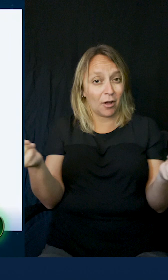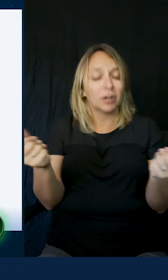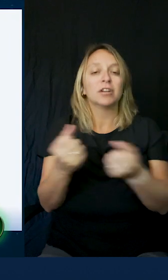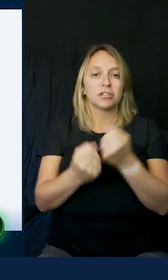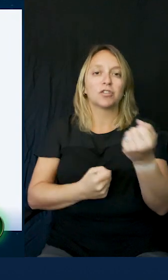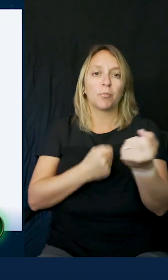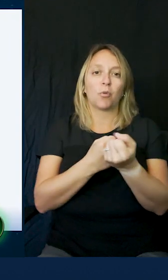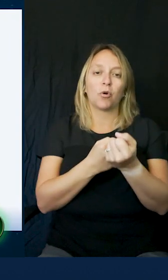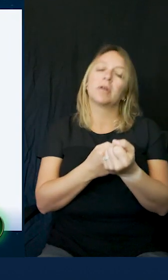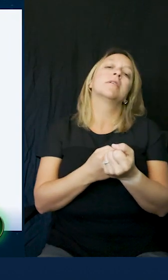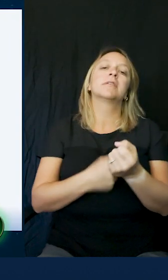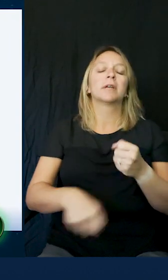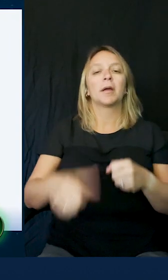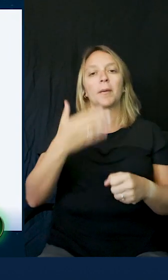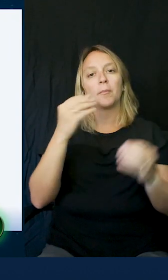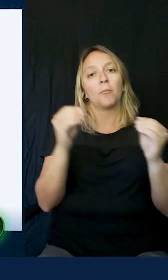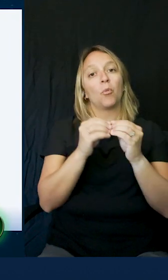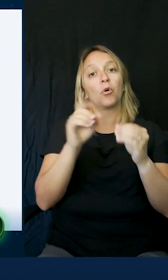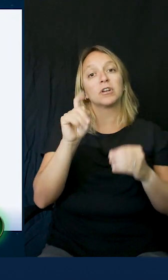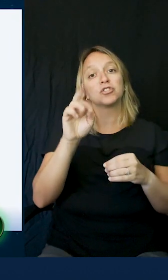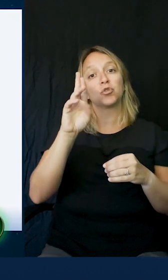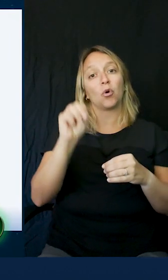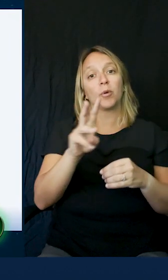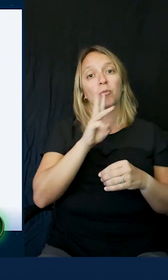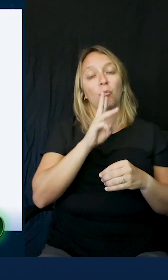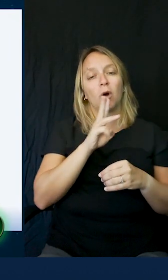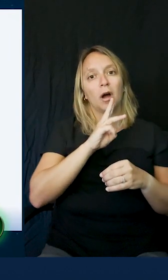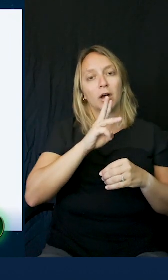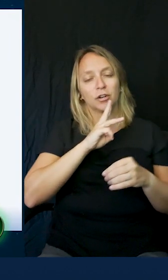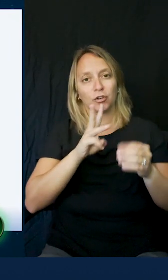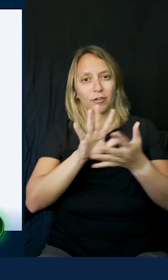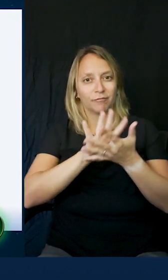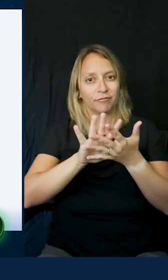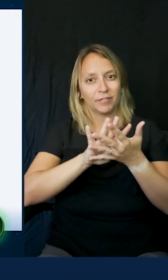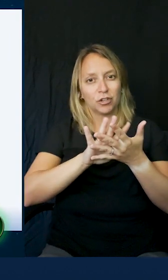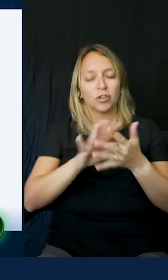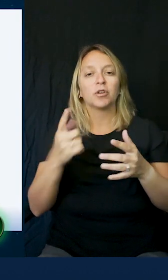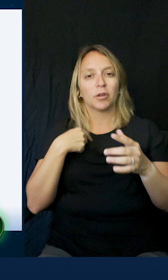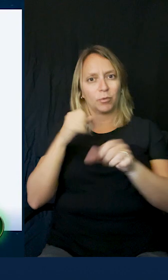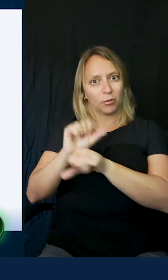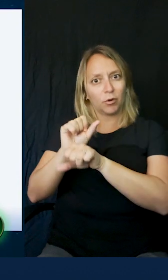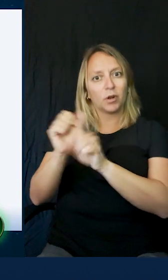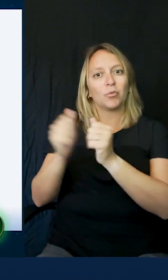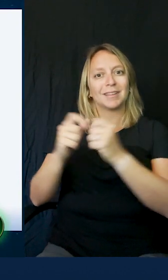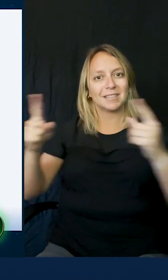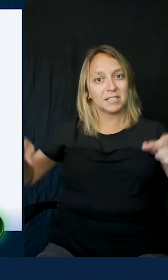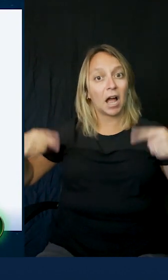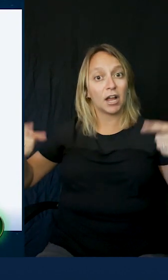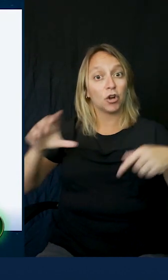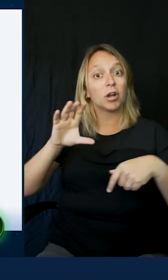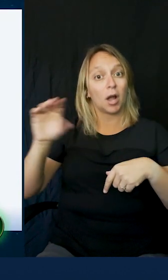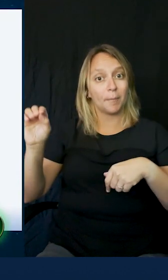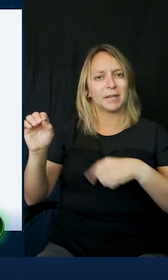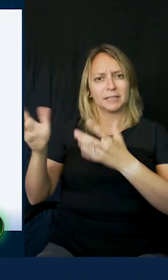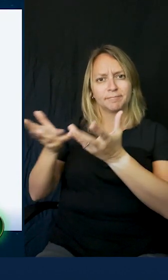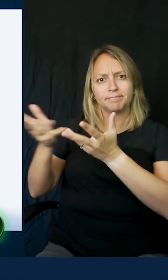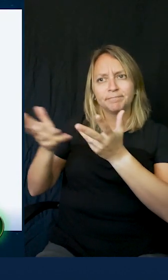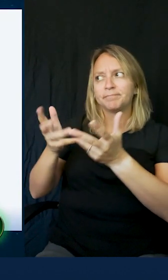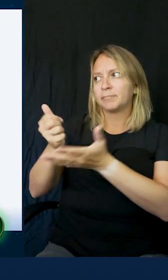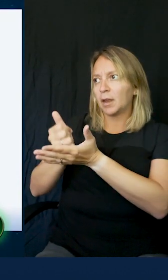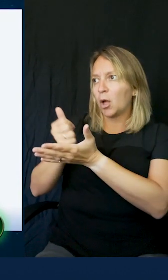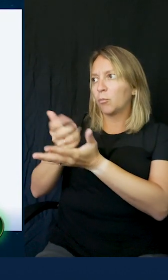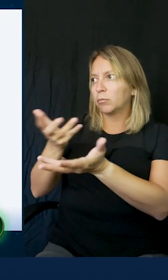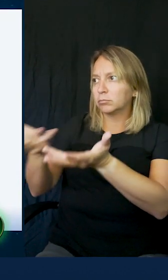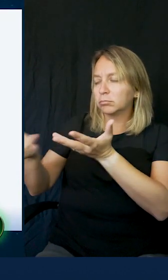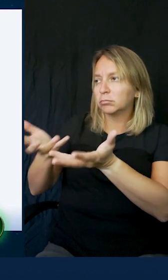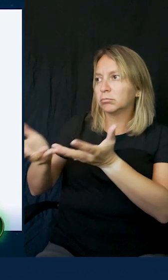green stormwater infrastructure. In the future, we are working with tire manufacturing companies and are hopeful that there